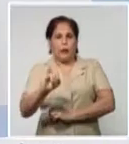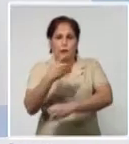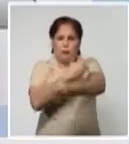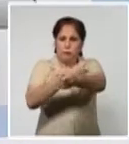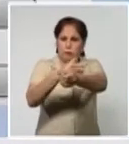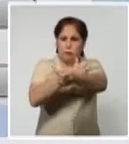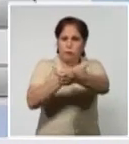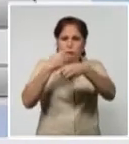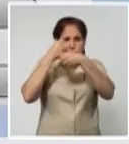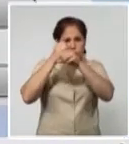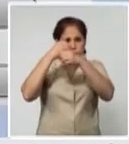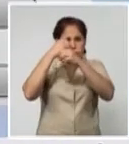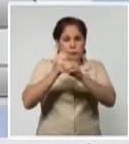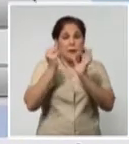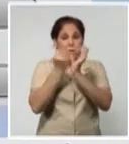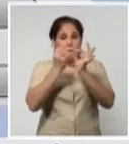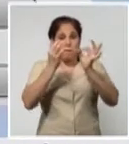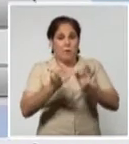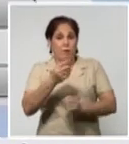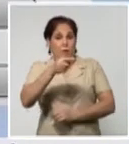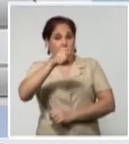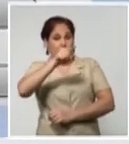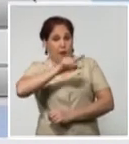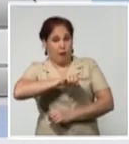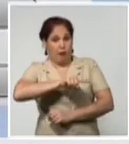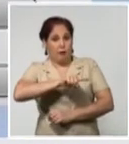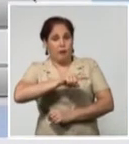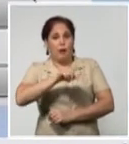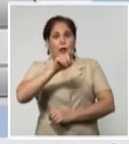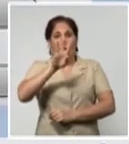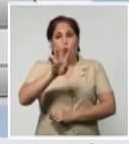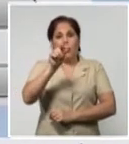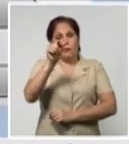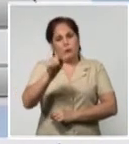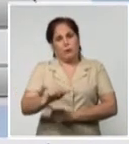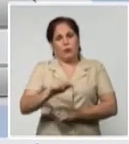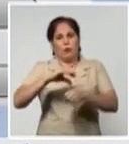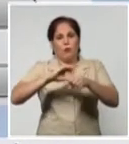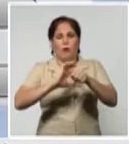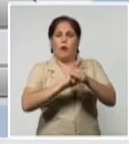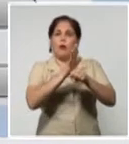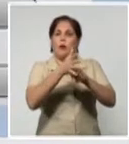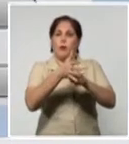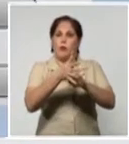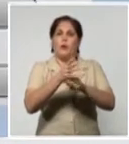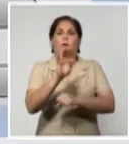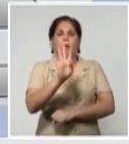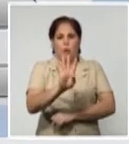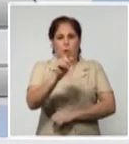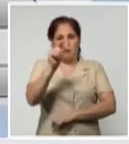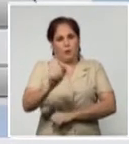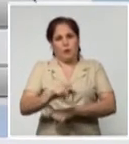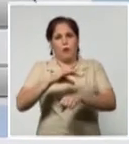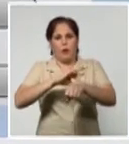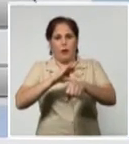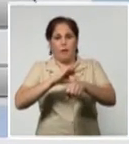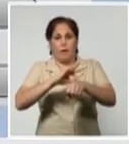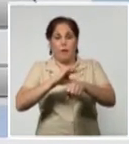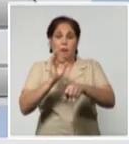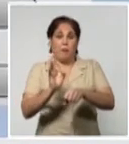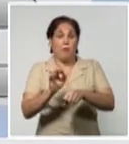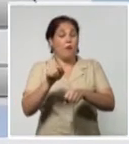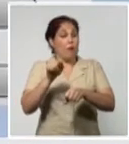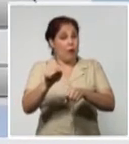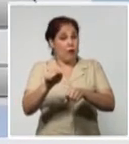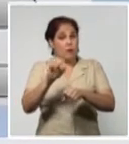2,536 samples, 4 patients tested positive for COVID-19.